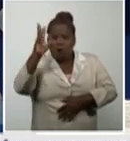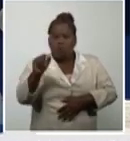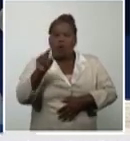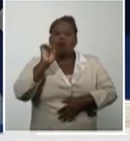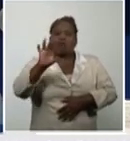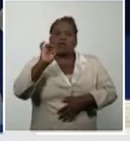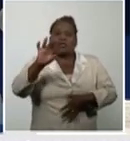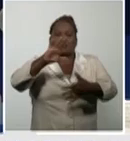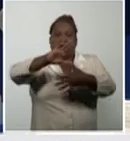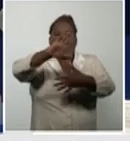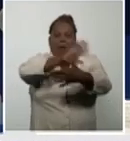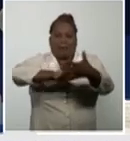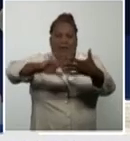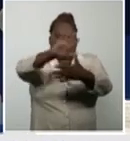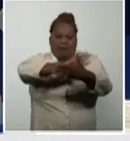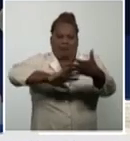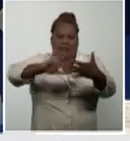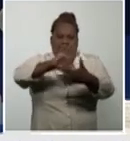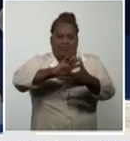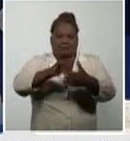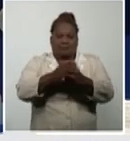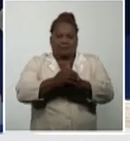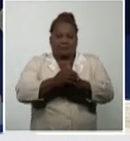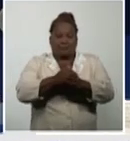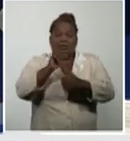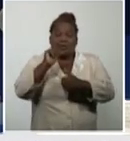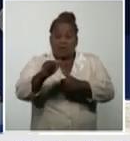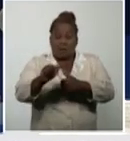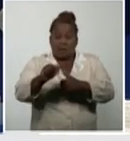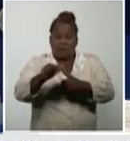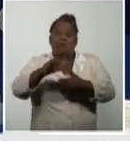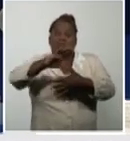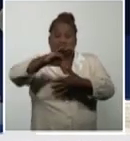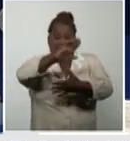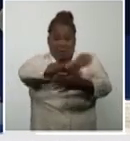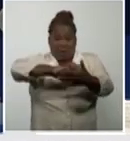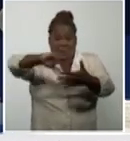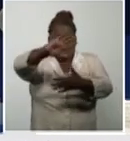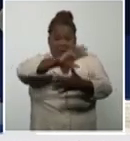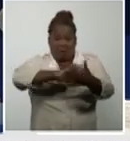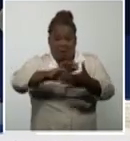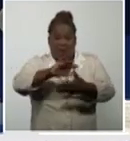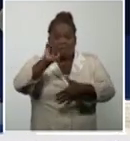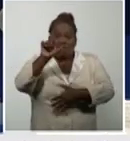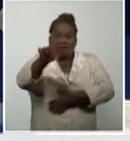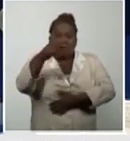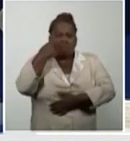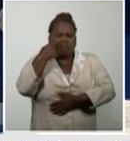It remains in the 15th place in the region of the Americas, and the region,